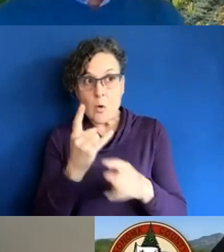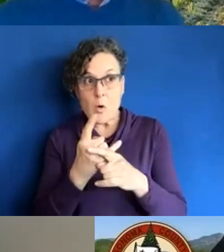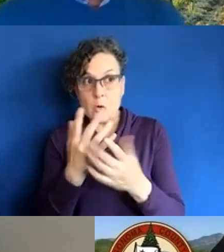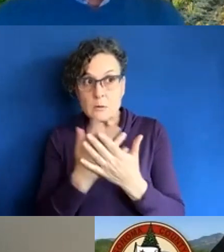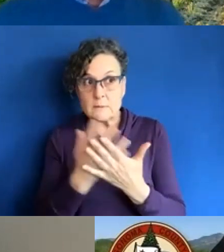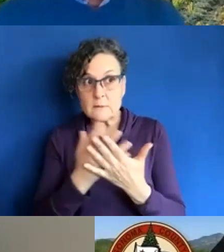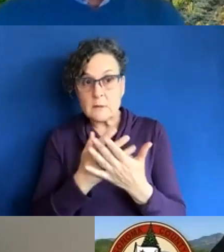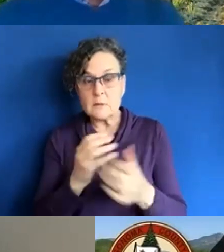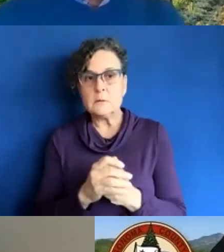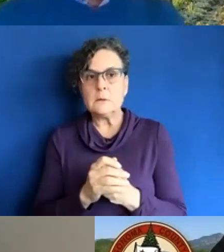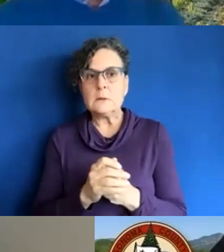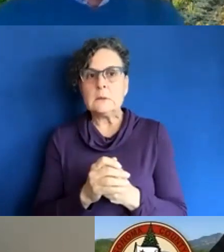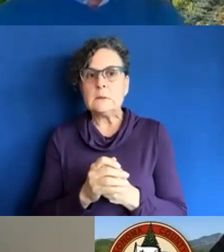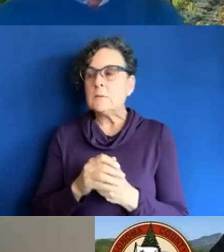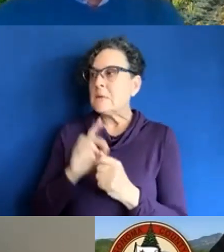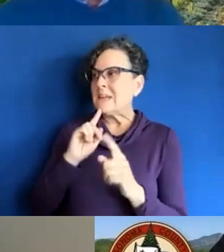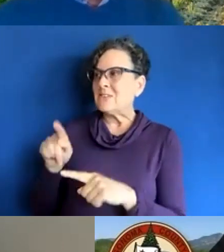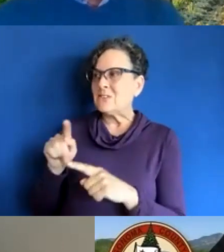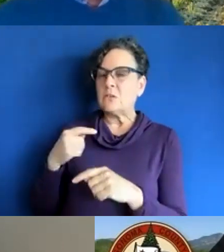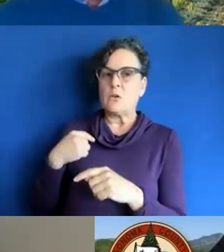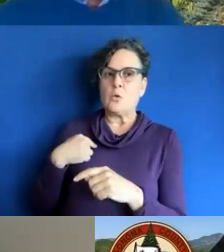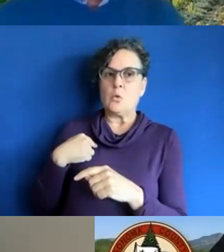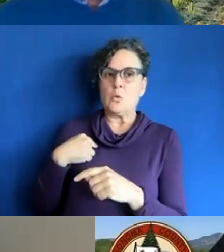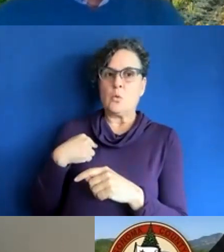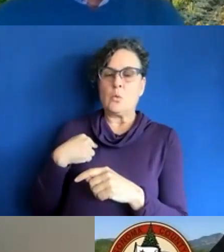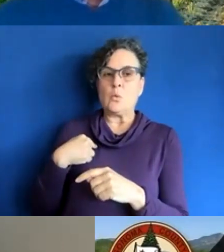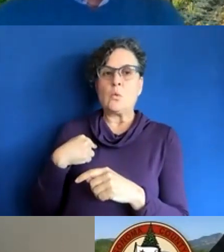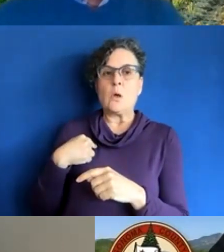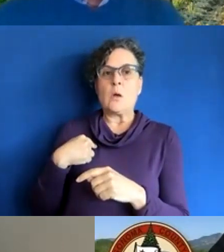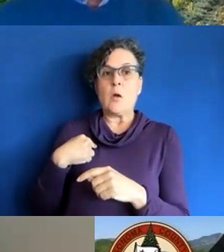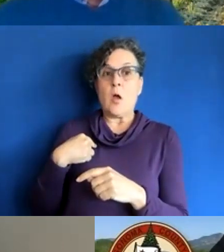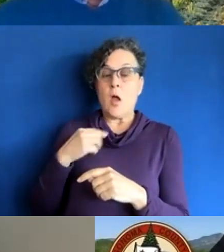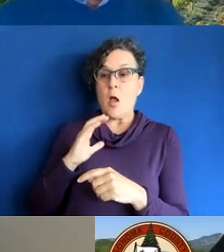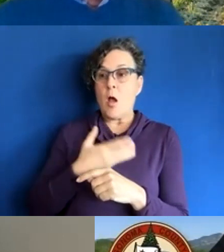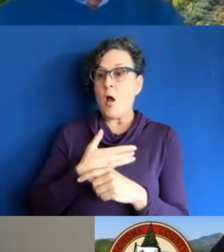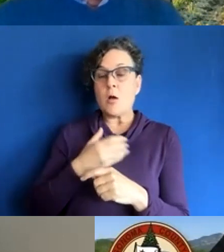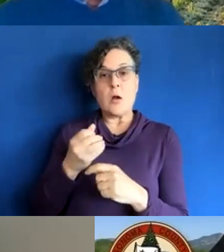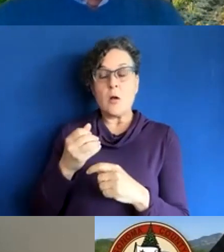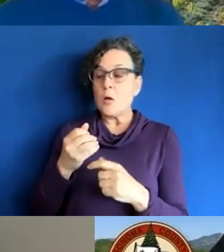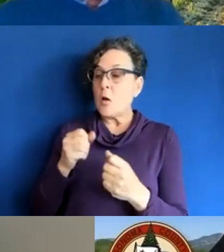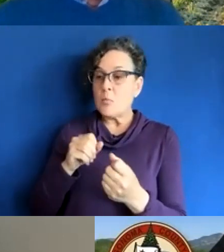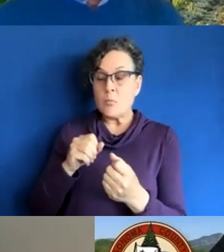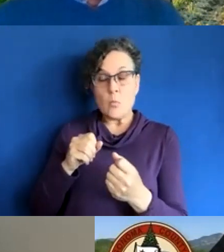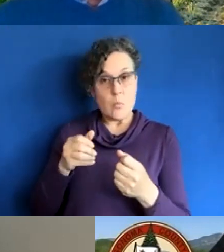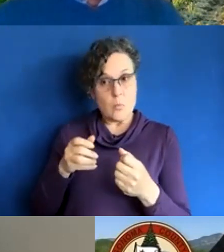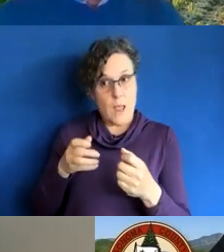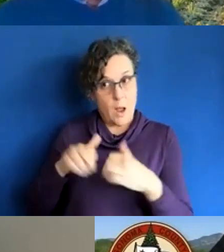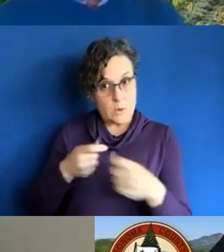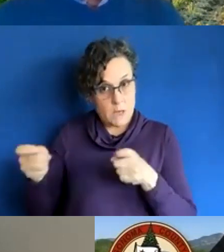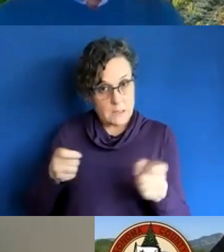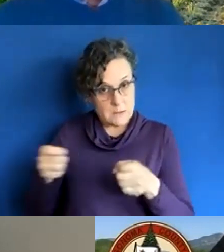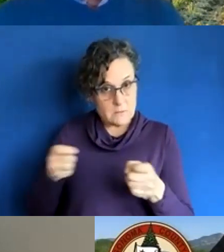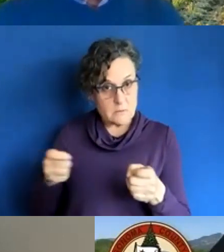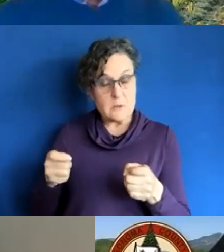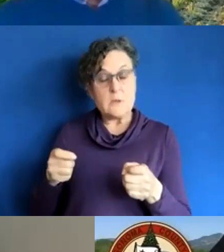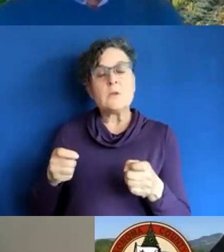We approach sites like this as do all of our partners with Housing First. You do not have to be sober. You don't